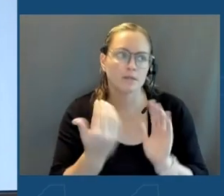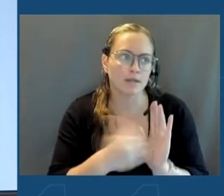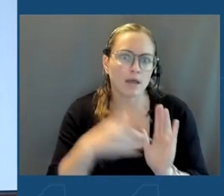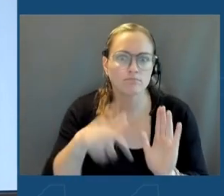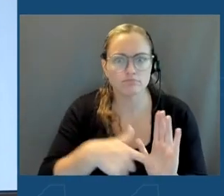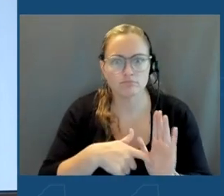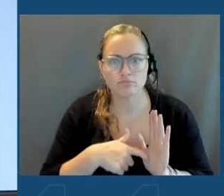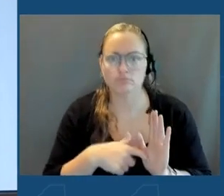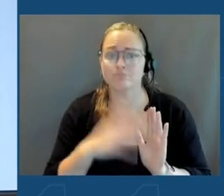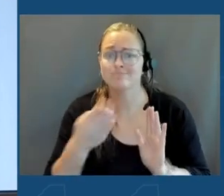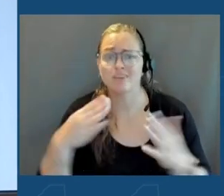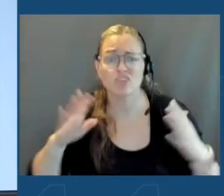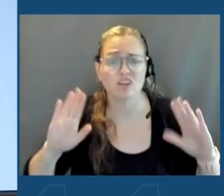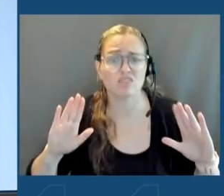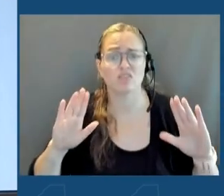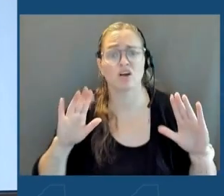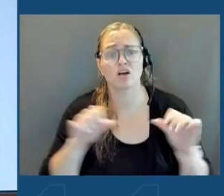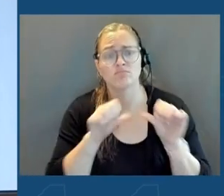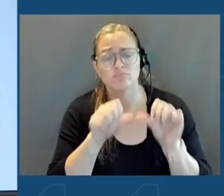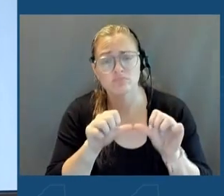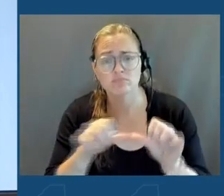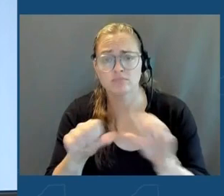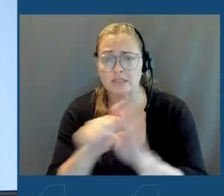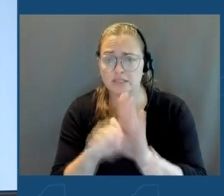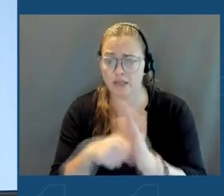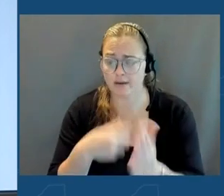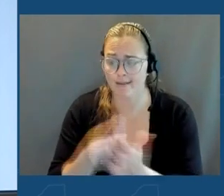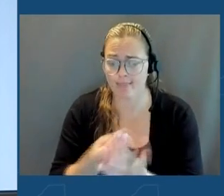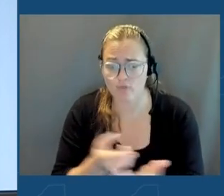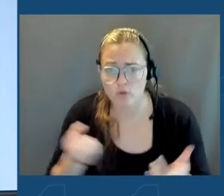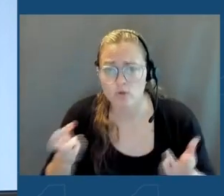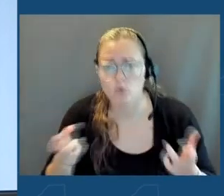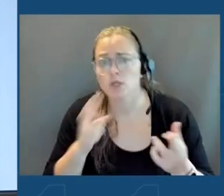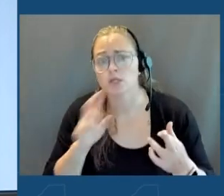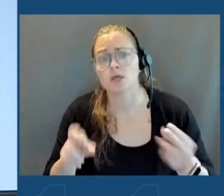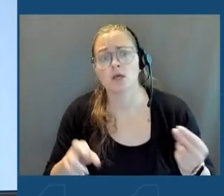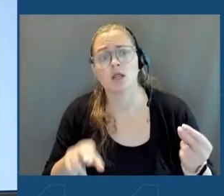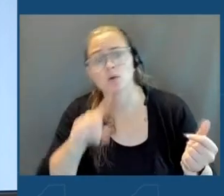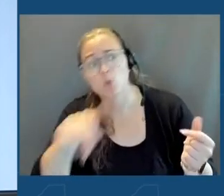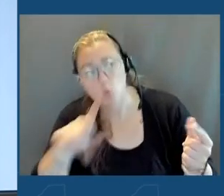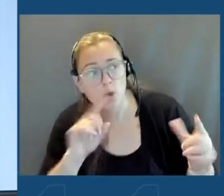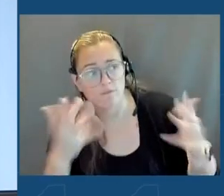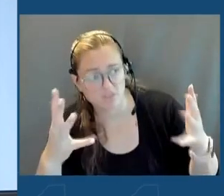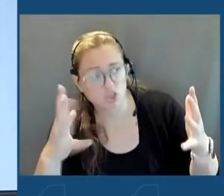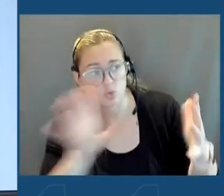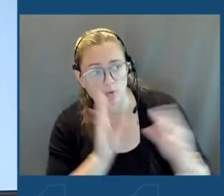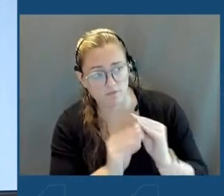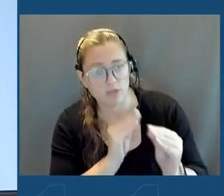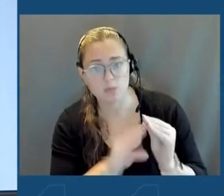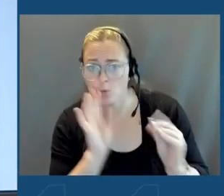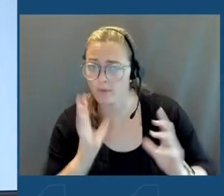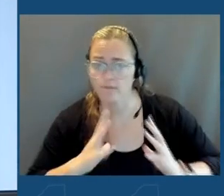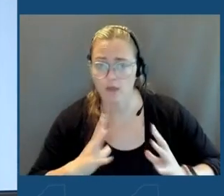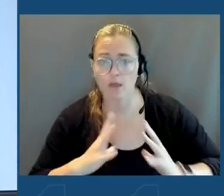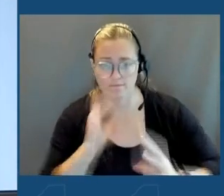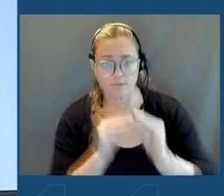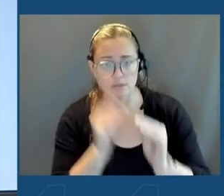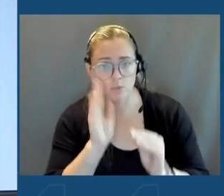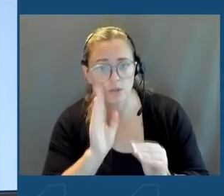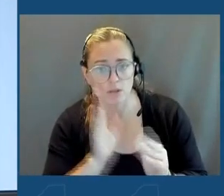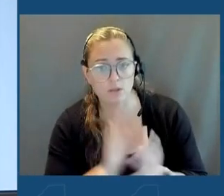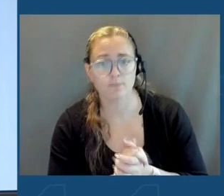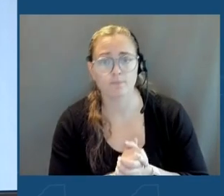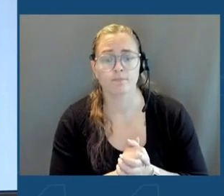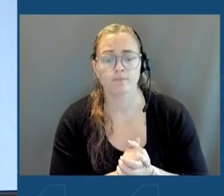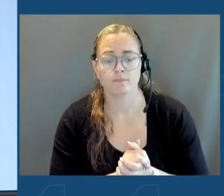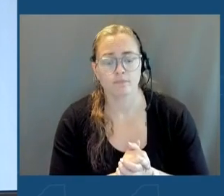Never give up. State brought the resources. I came often just to say, we're going to get this done. We're going to be okay. We're going to get through this. So it